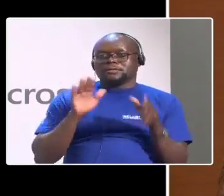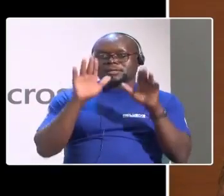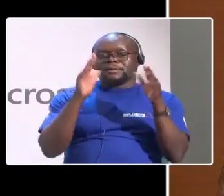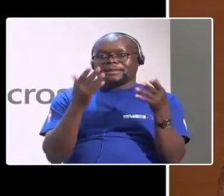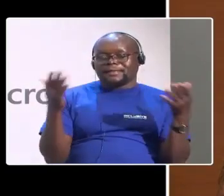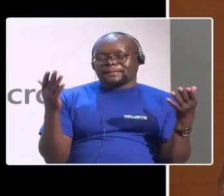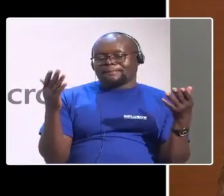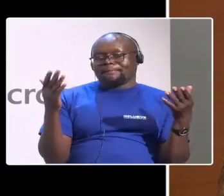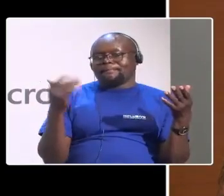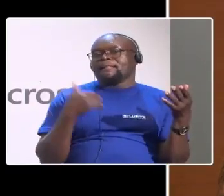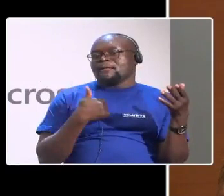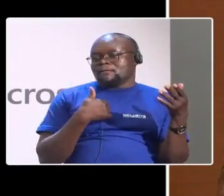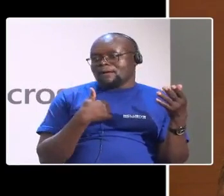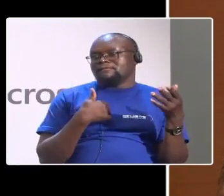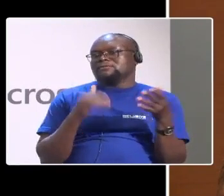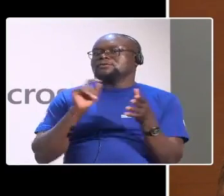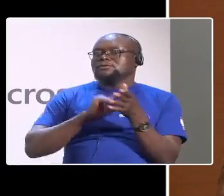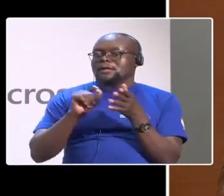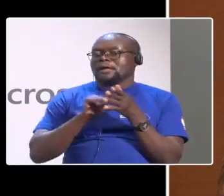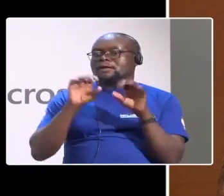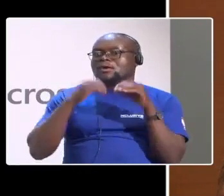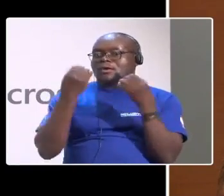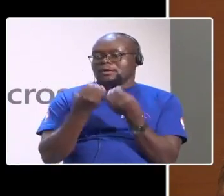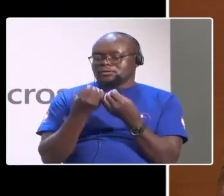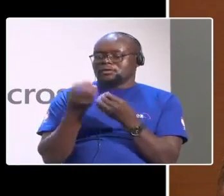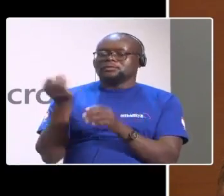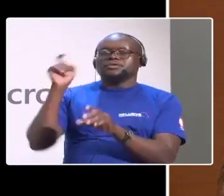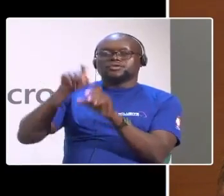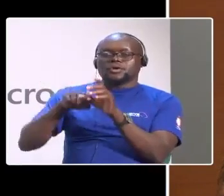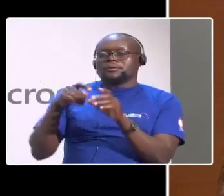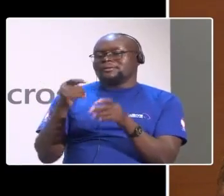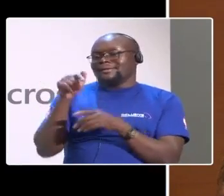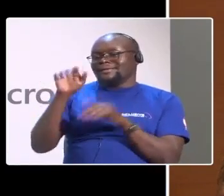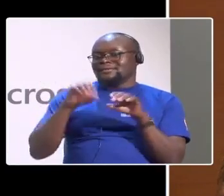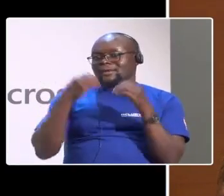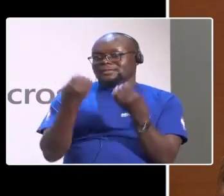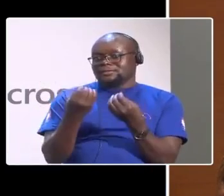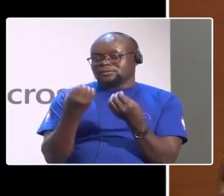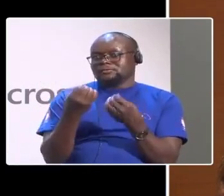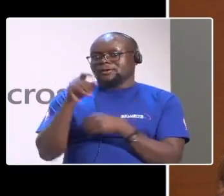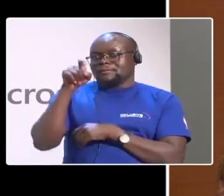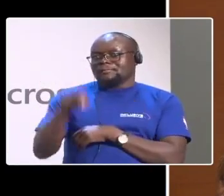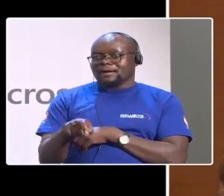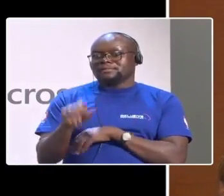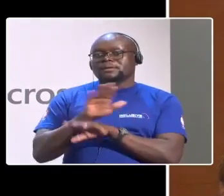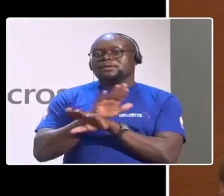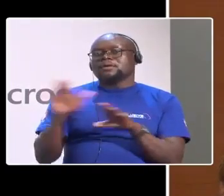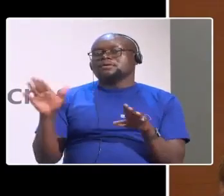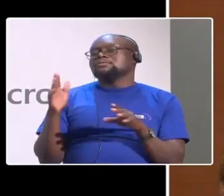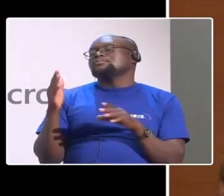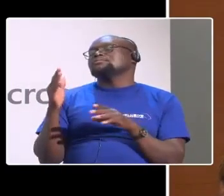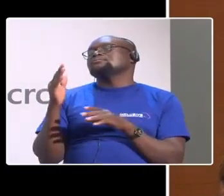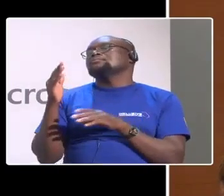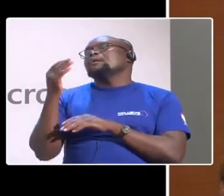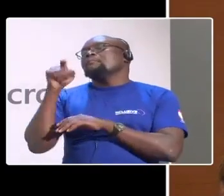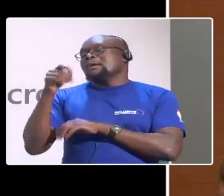thing. You have to have the right organizations on board, and these organizations should be no sleeping partners. They